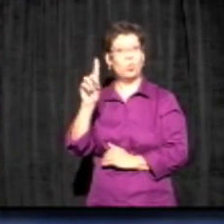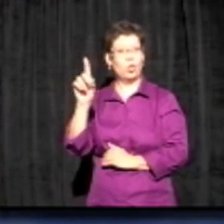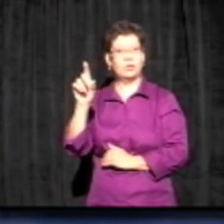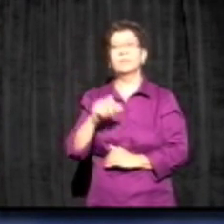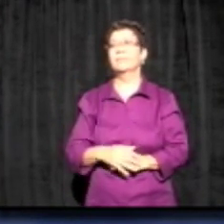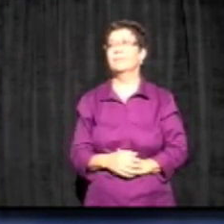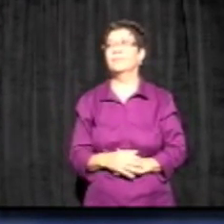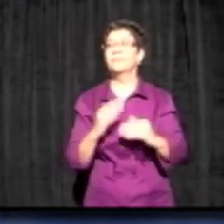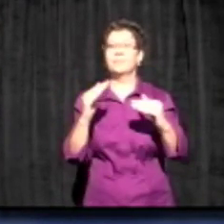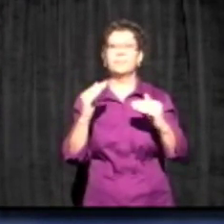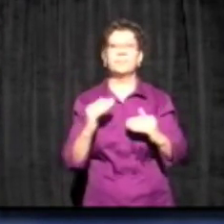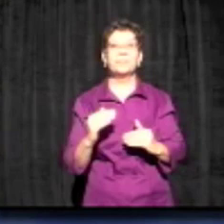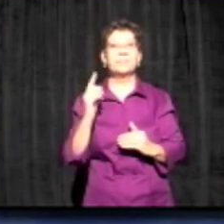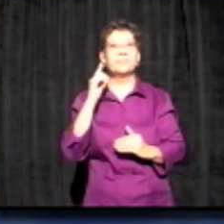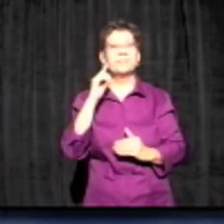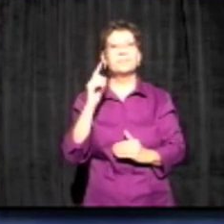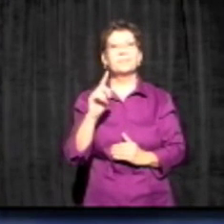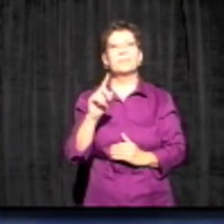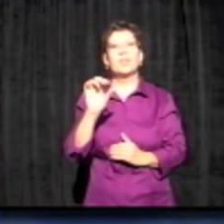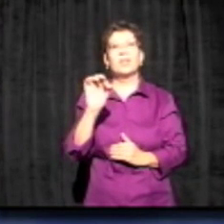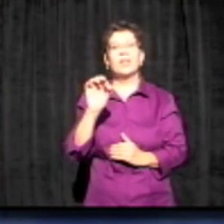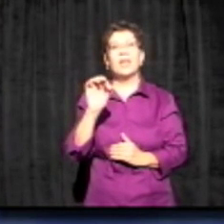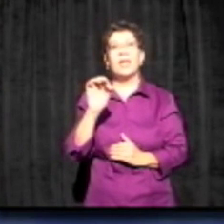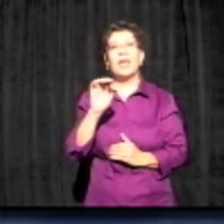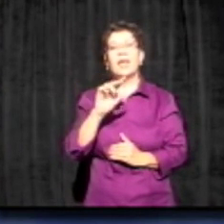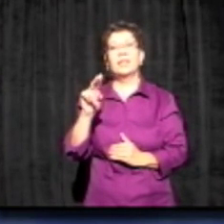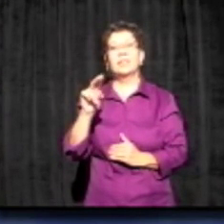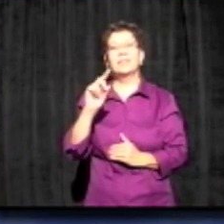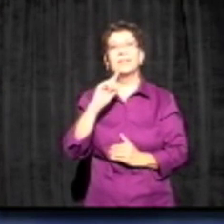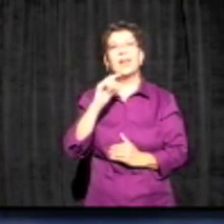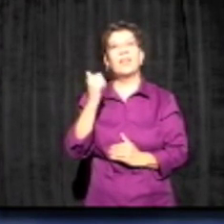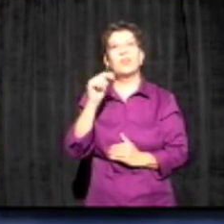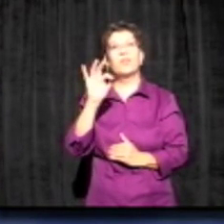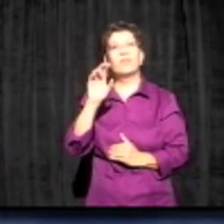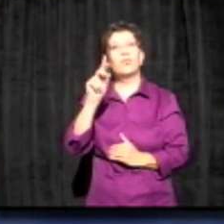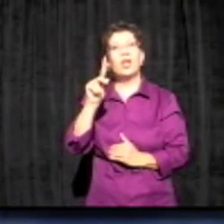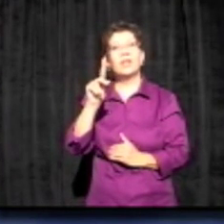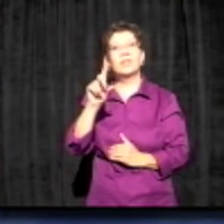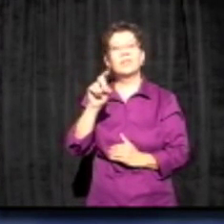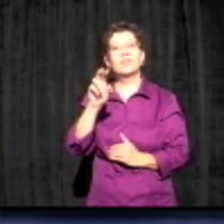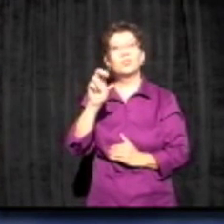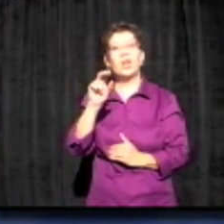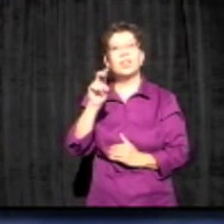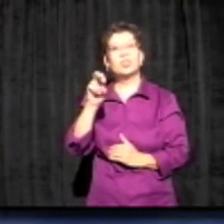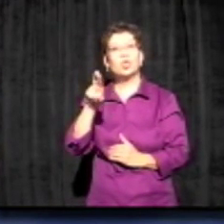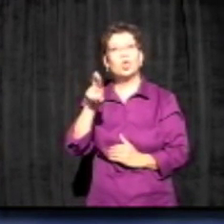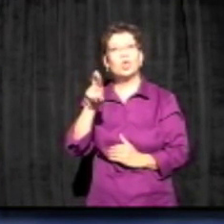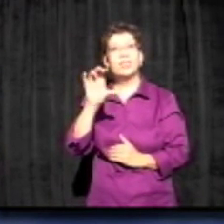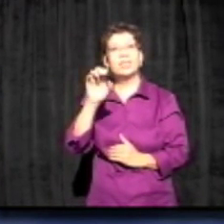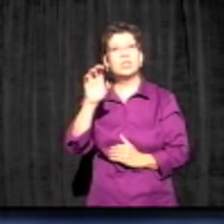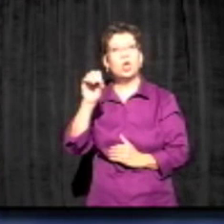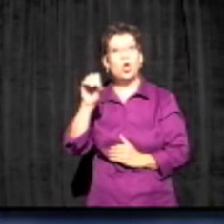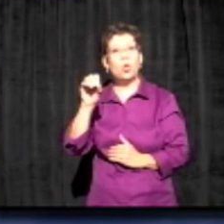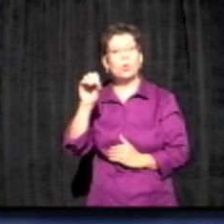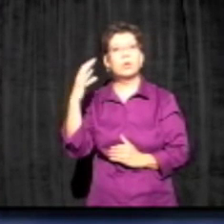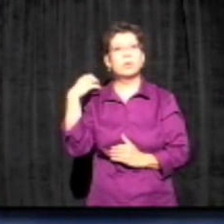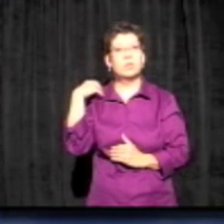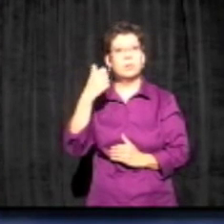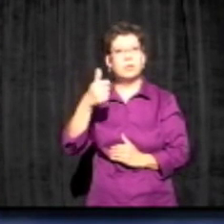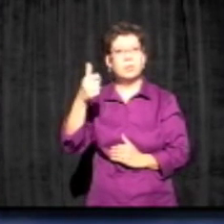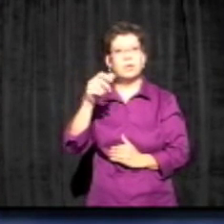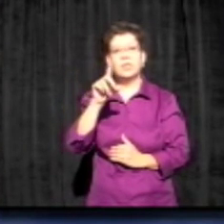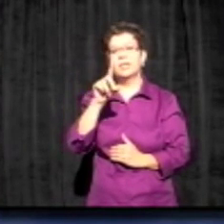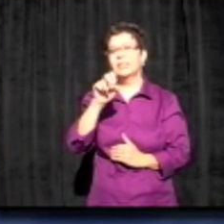Fred Drasner, Chairman, Vehicle Production Group. Frank Pearl, Chairman, CEO of Perseus. Dave